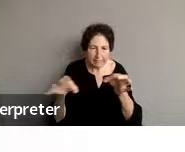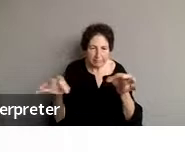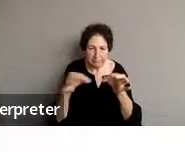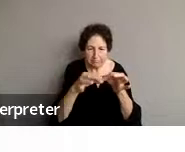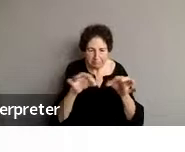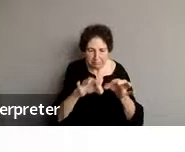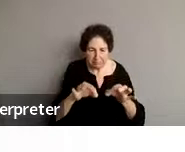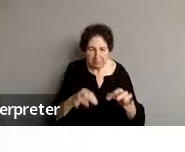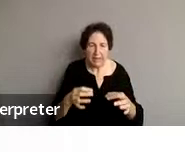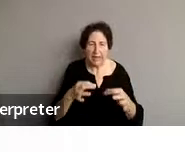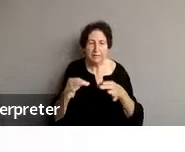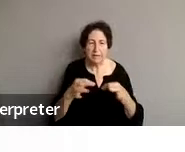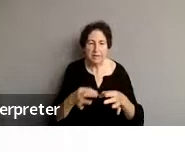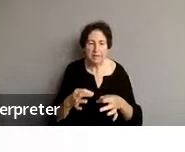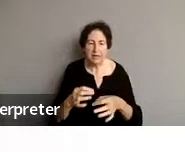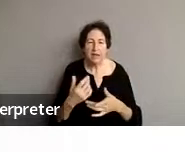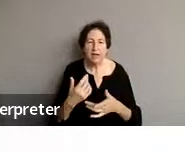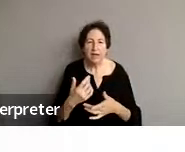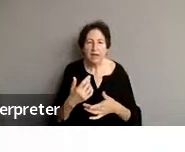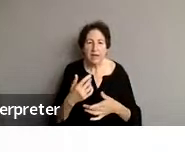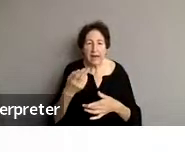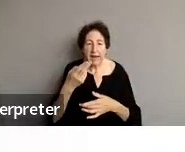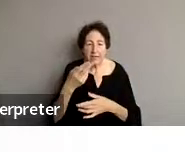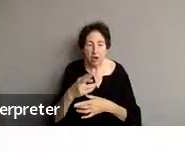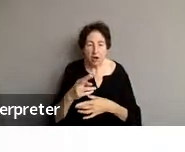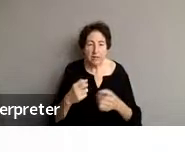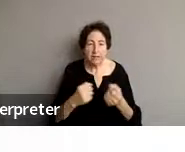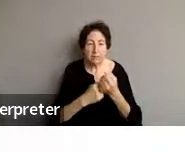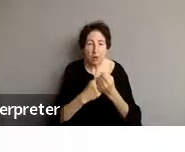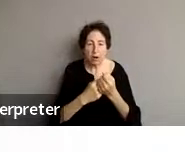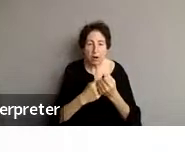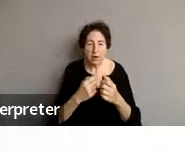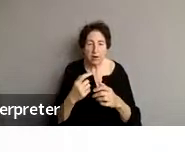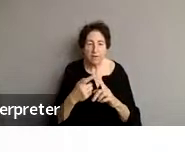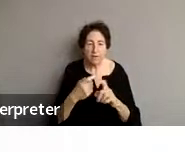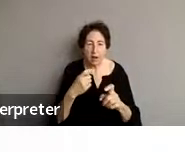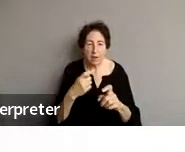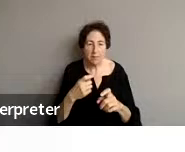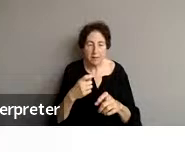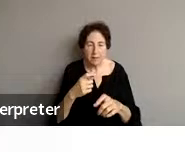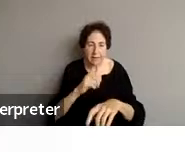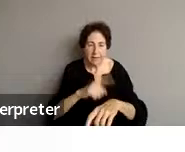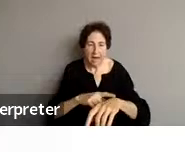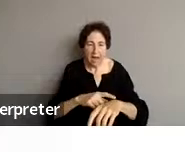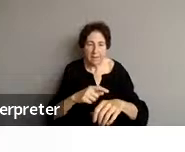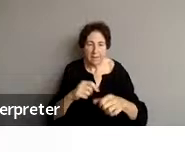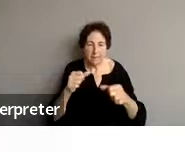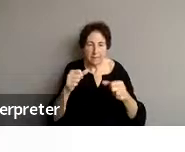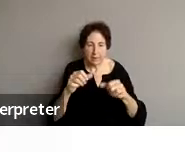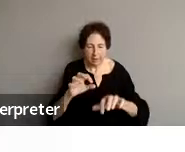first up. And in HR, they support from the time we post a job all the way through